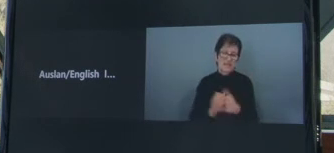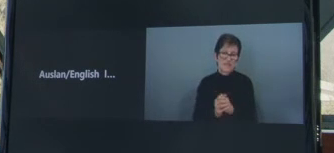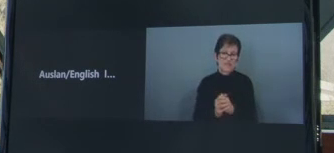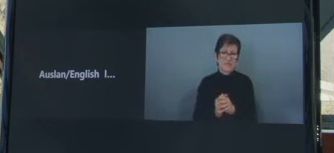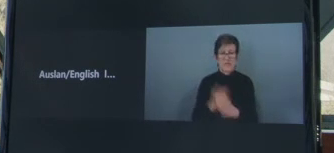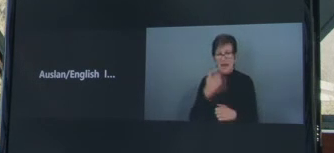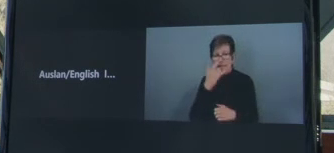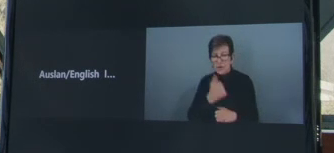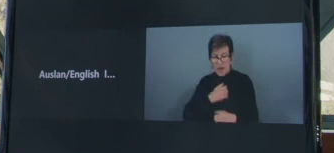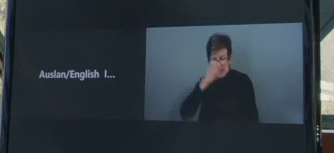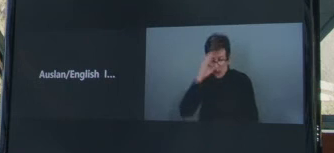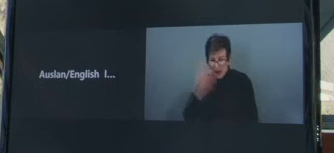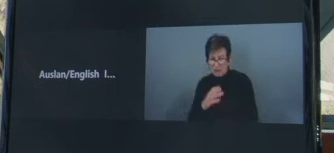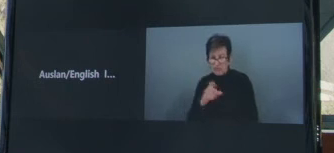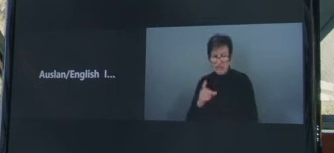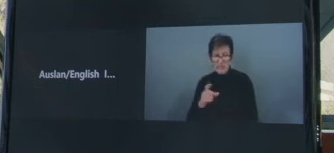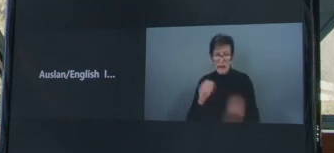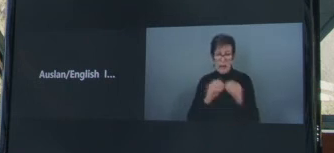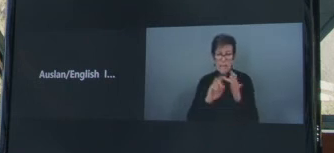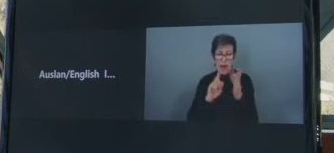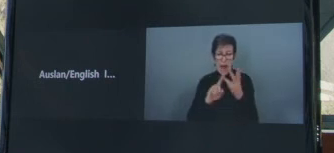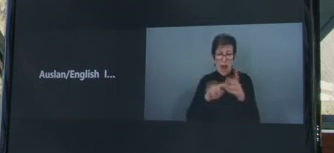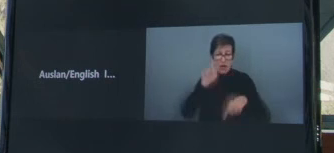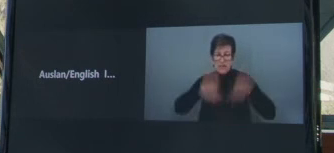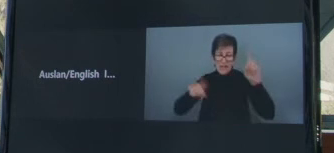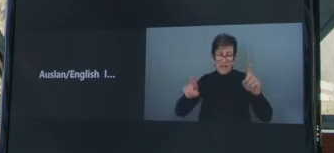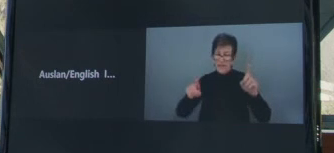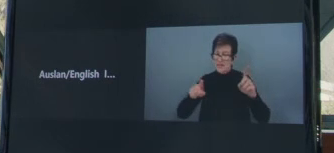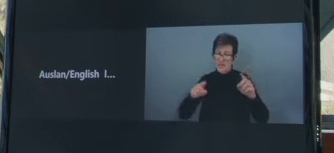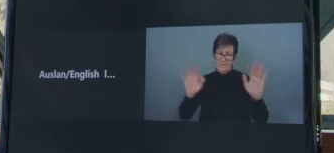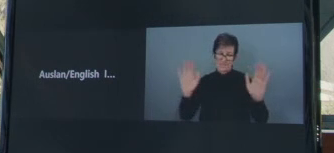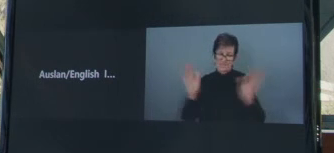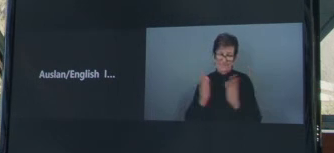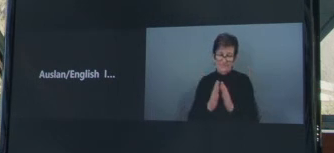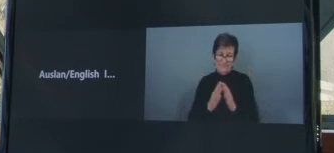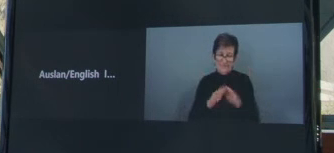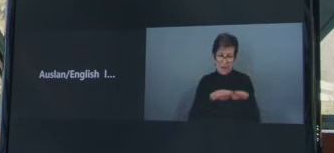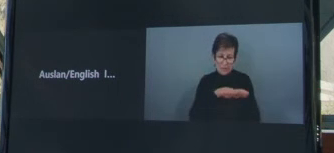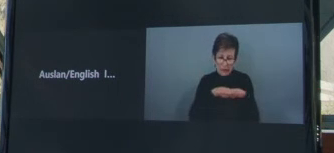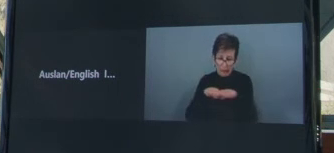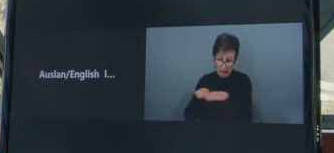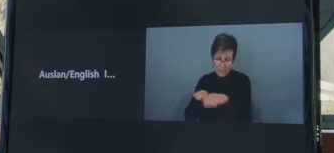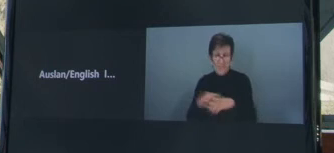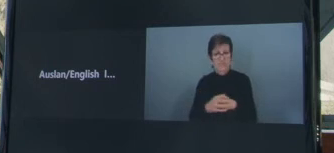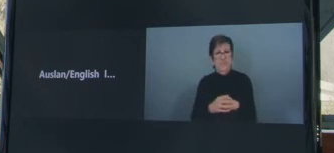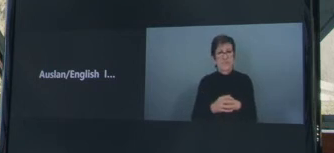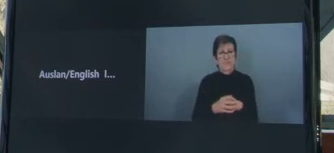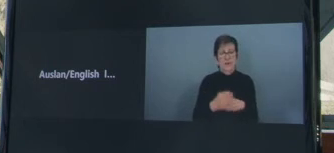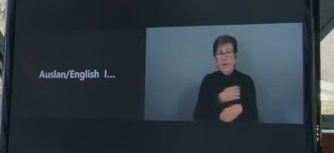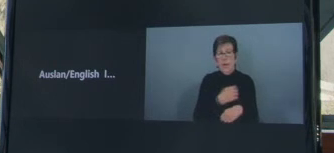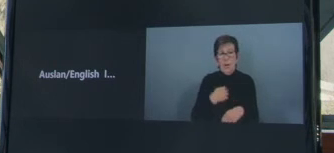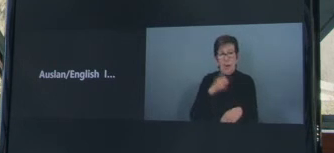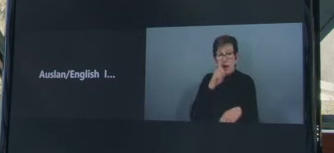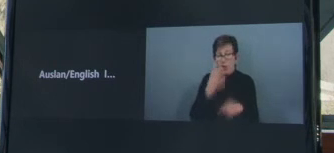country. And we could not find a single commercial enterprise that was growing